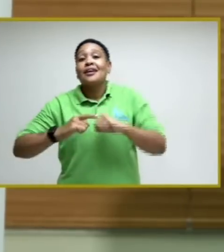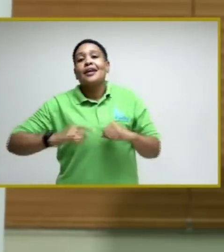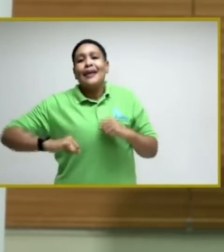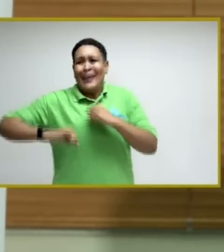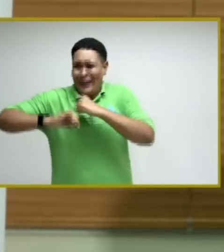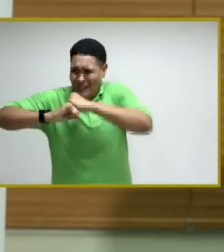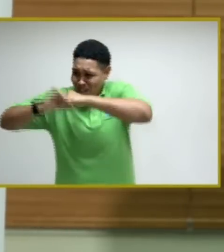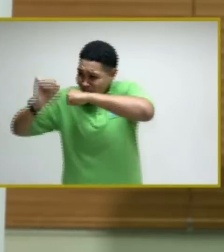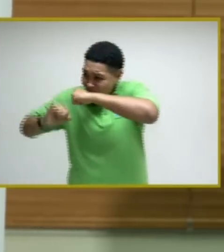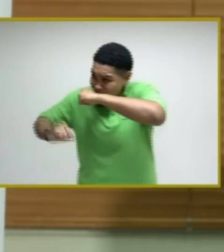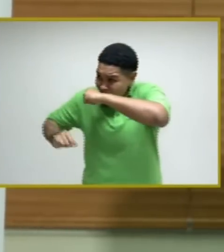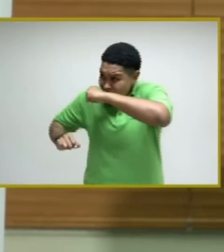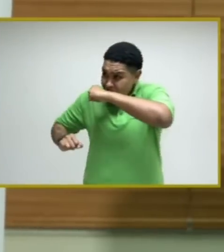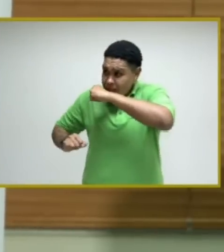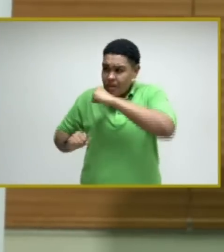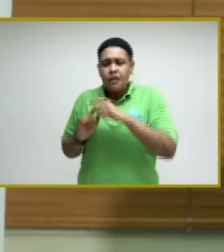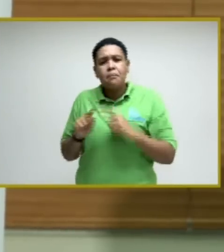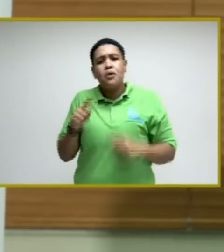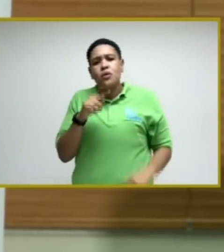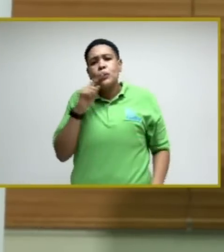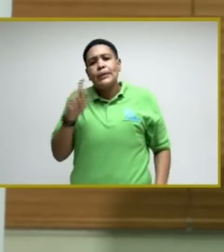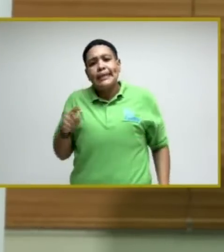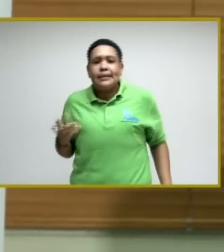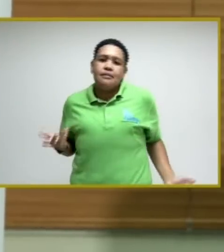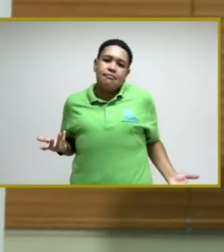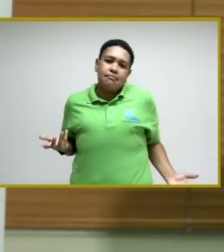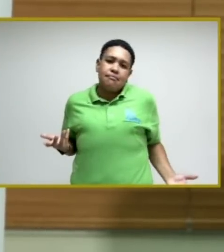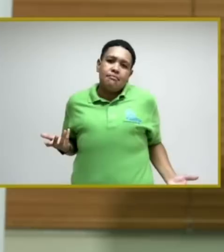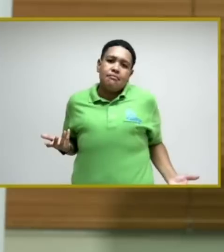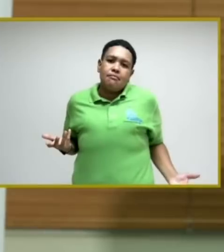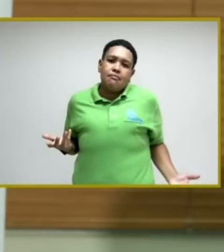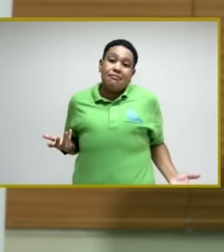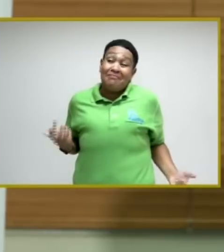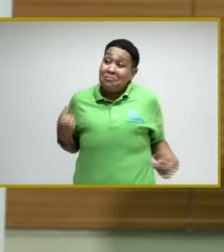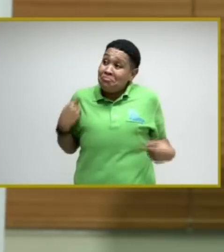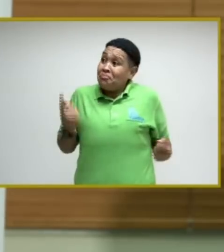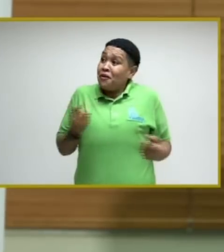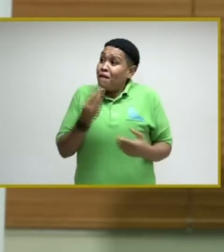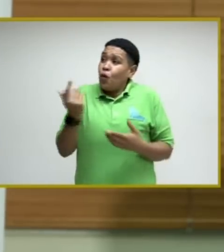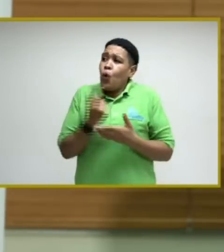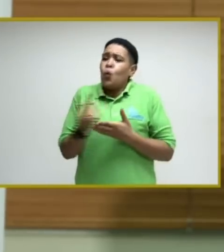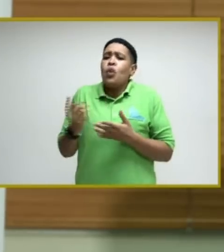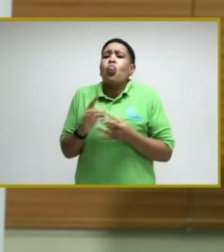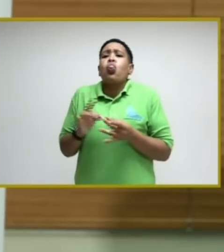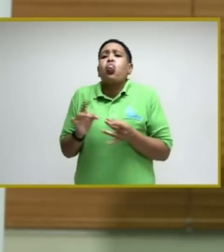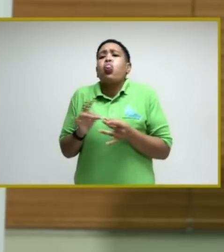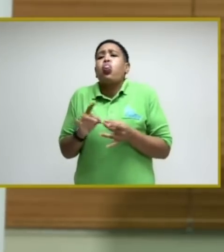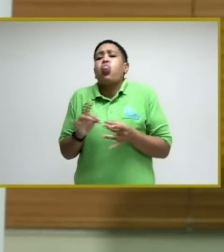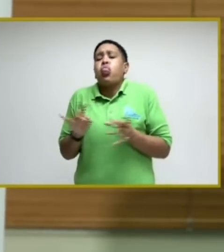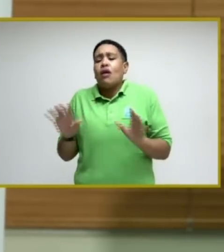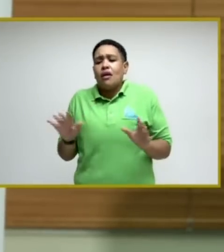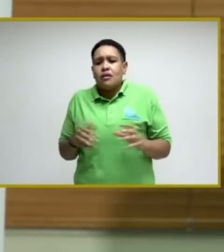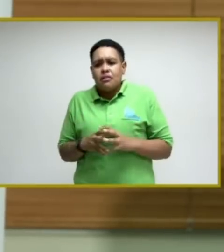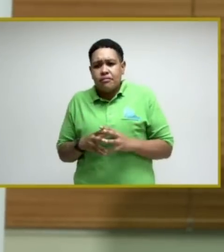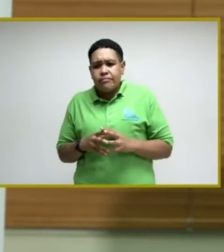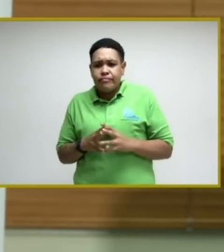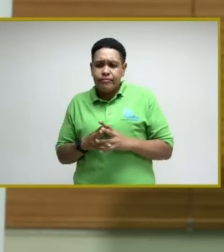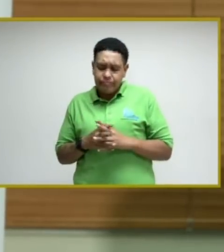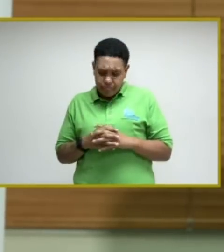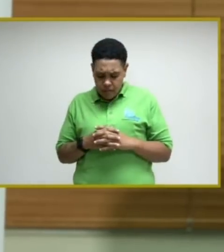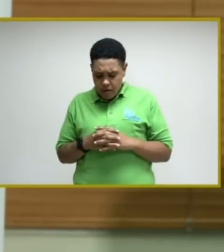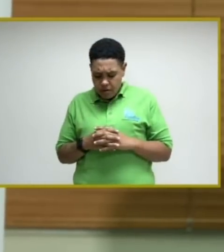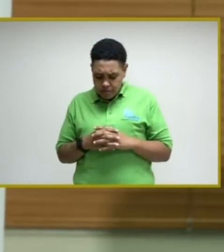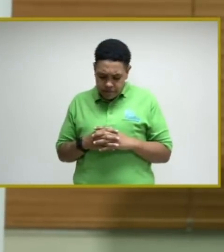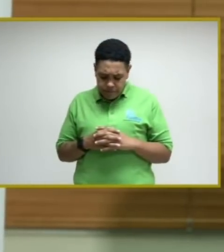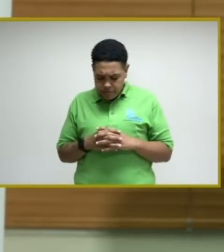Lengthy, but I believe extremely necessary. Over the past few weeks, we have, I think,